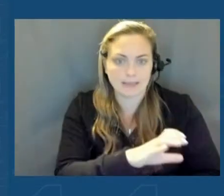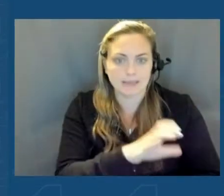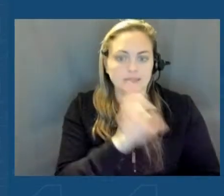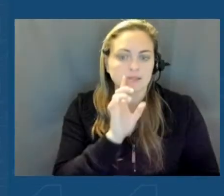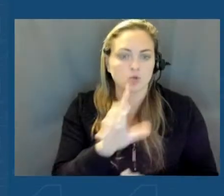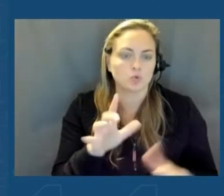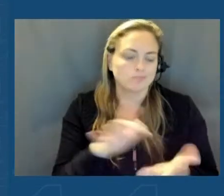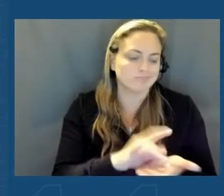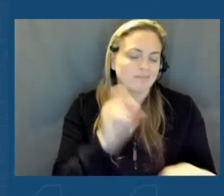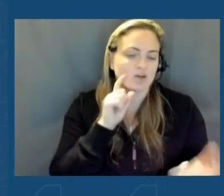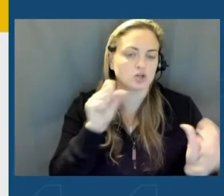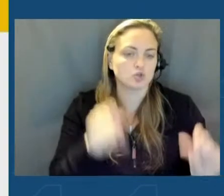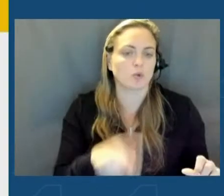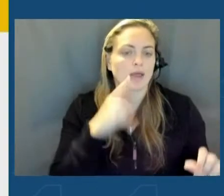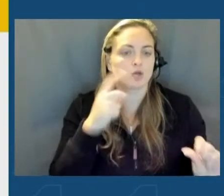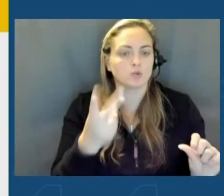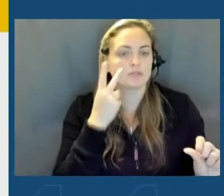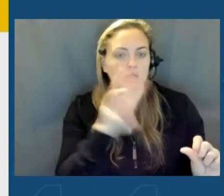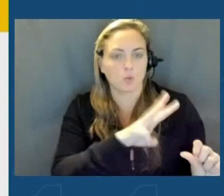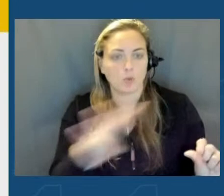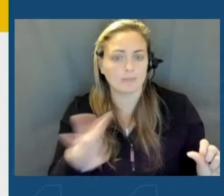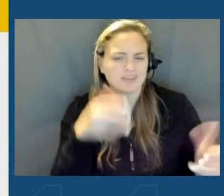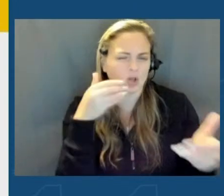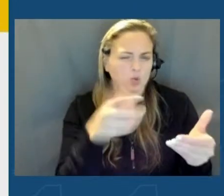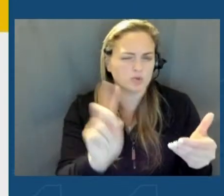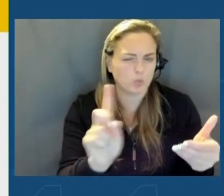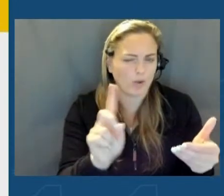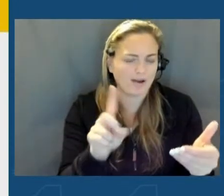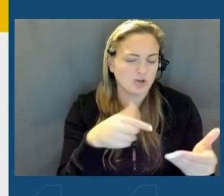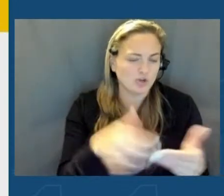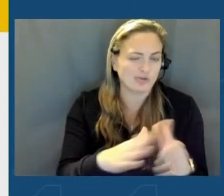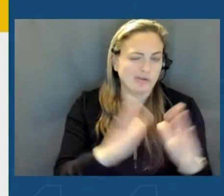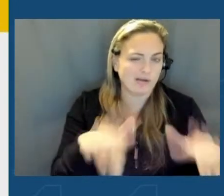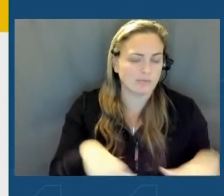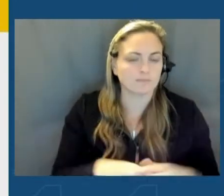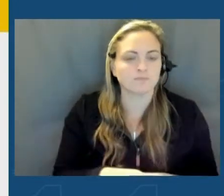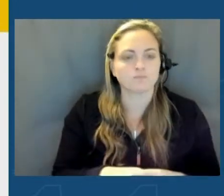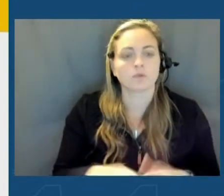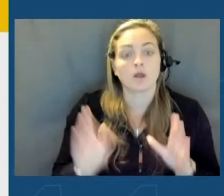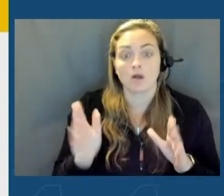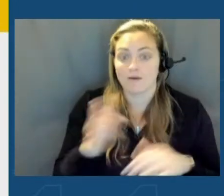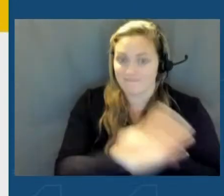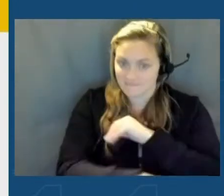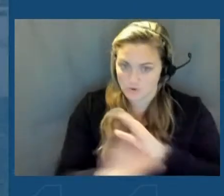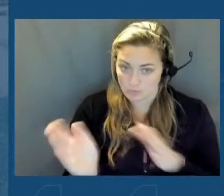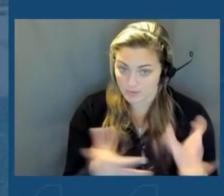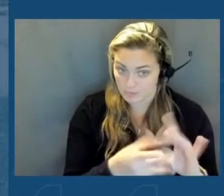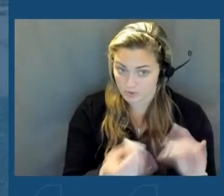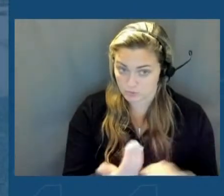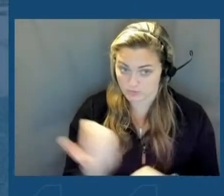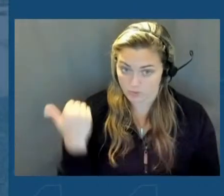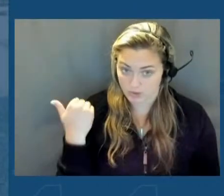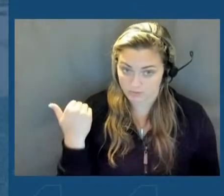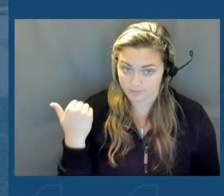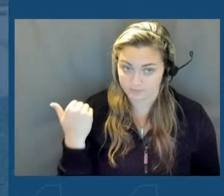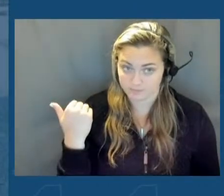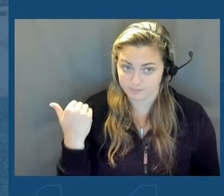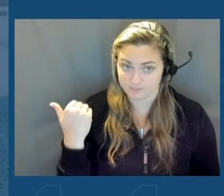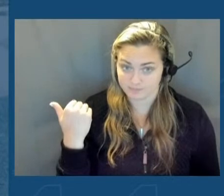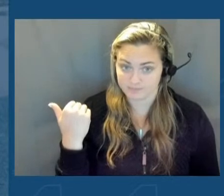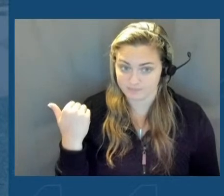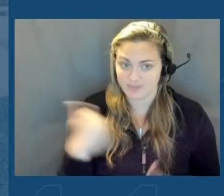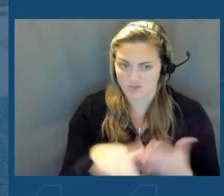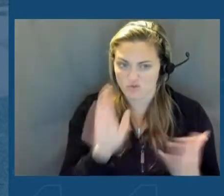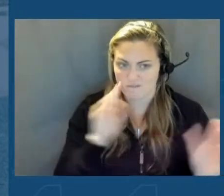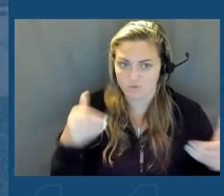website to check out, the closest site to all of you. So our fall plan that we mentioned before, focus on the schools. We're going to